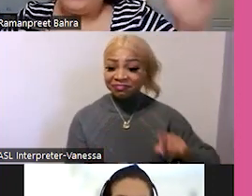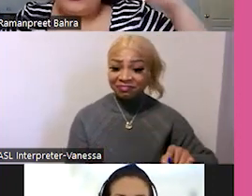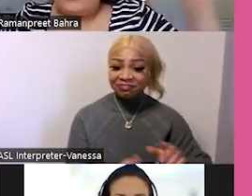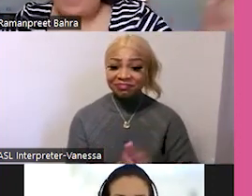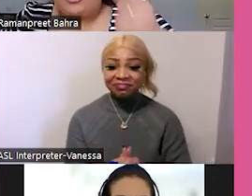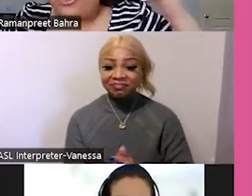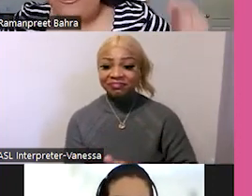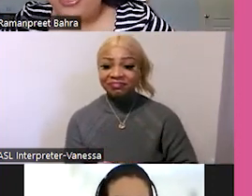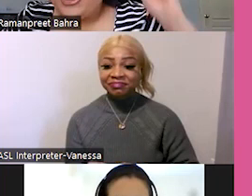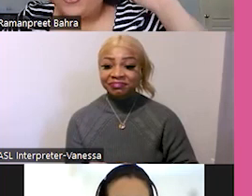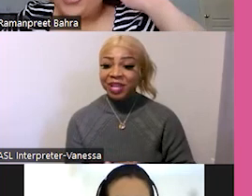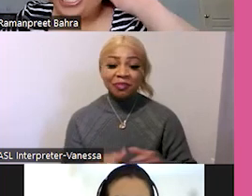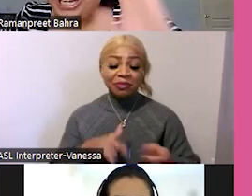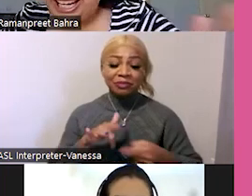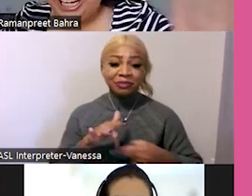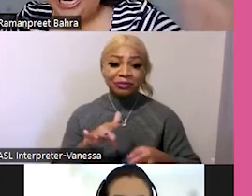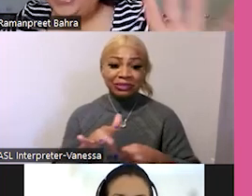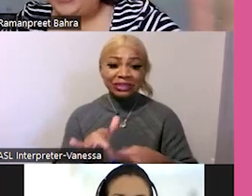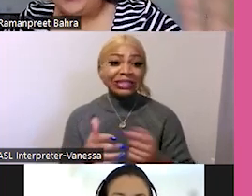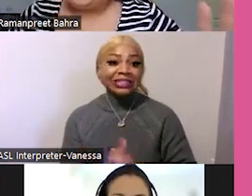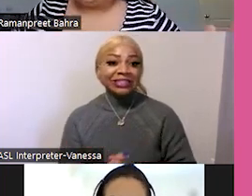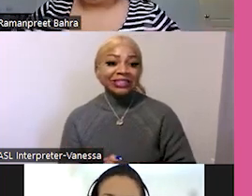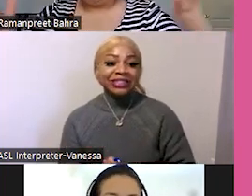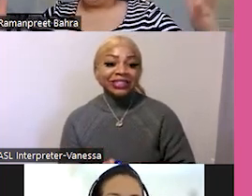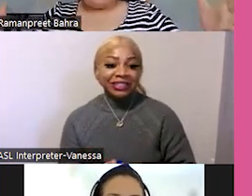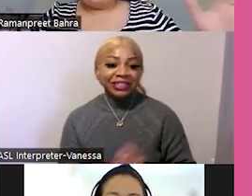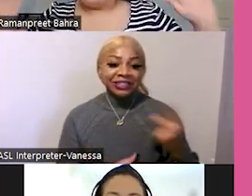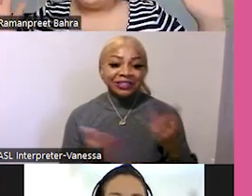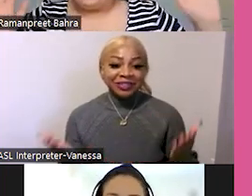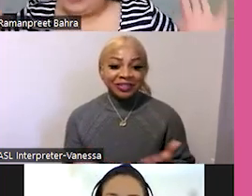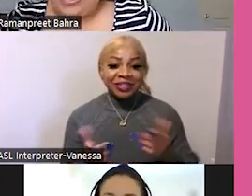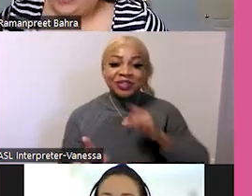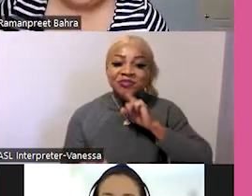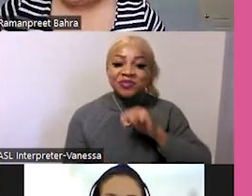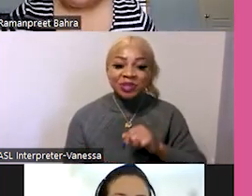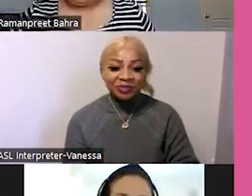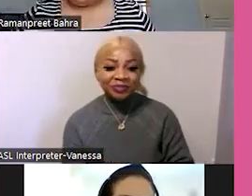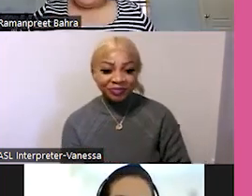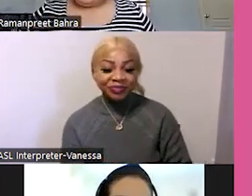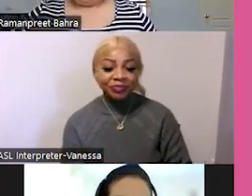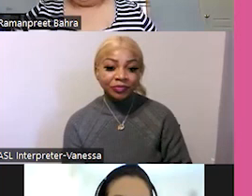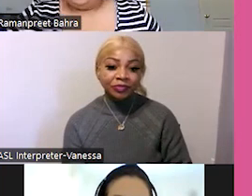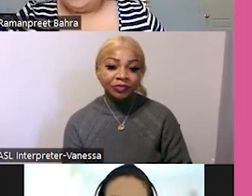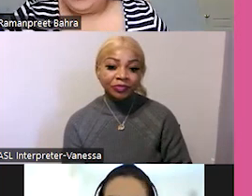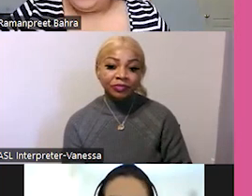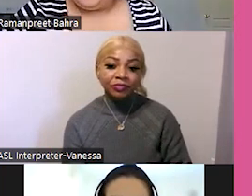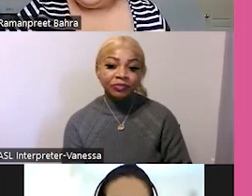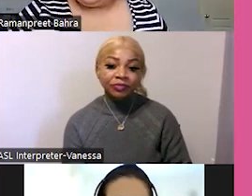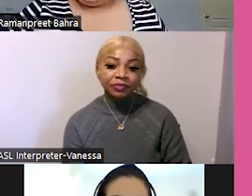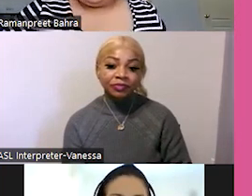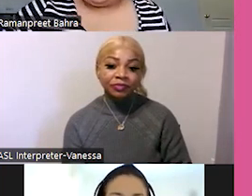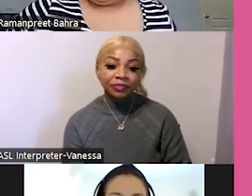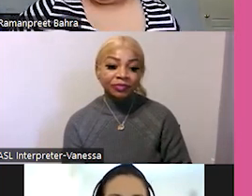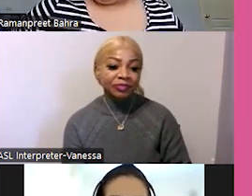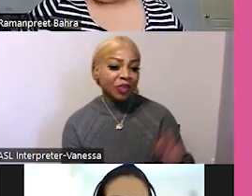like I said, we just sped through everything. So we're here to respond That to was, any you'll questions. take a look at peek in the